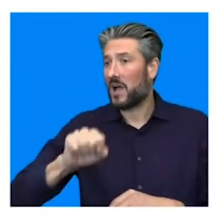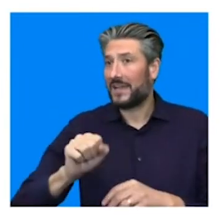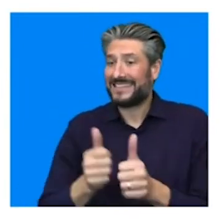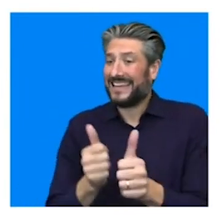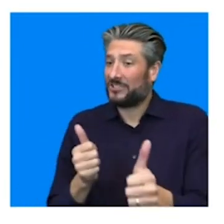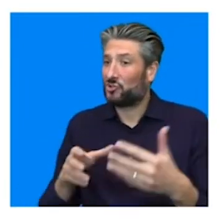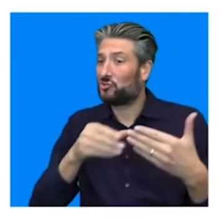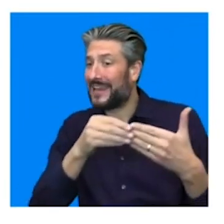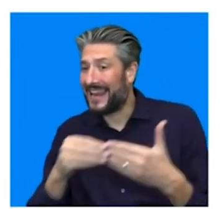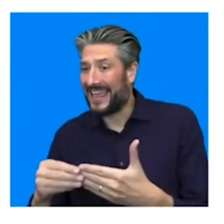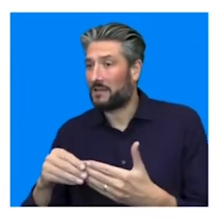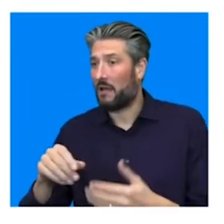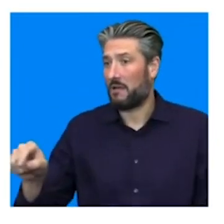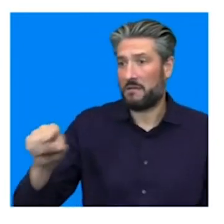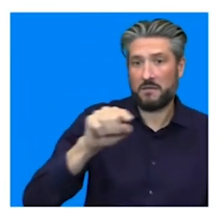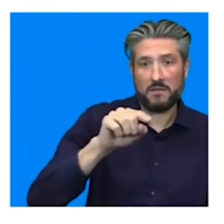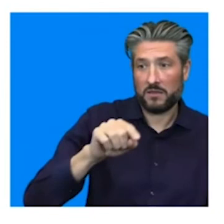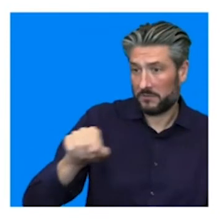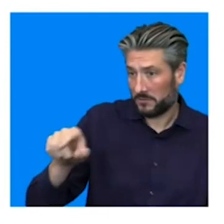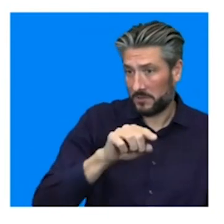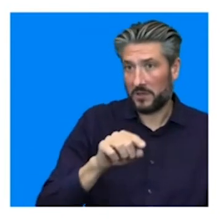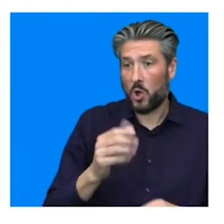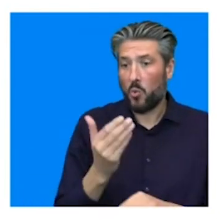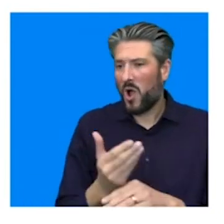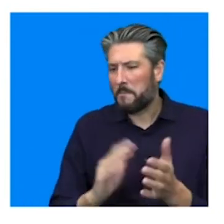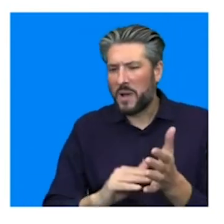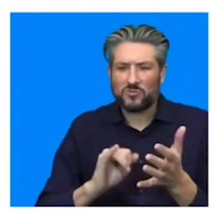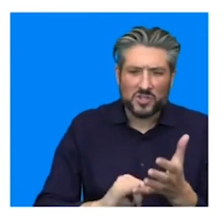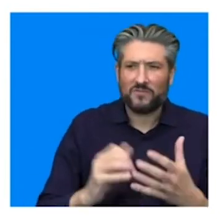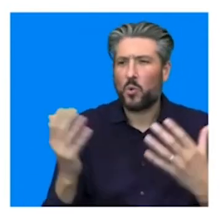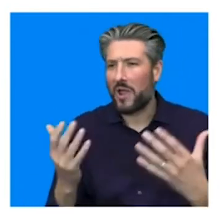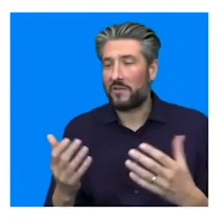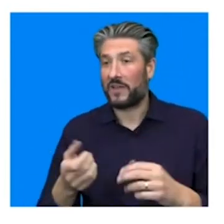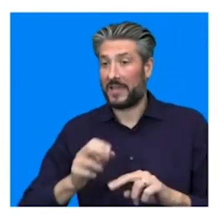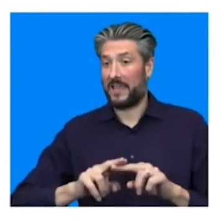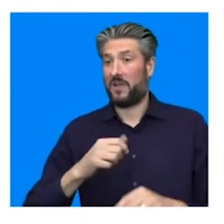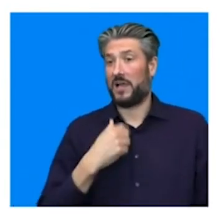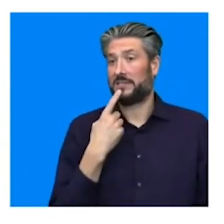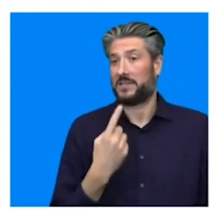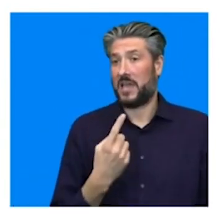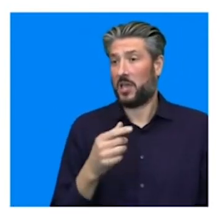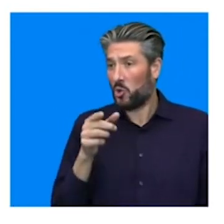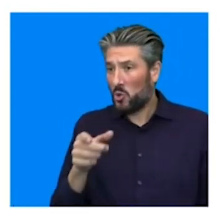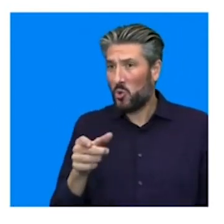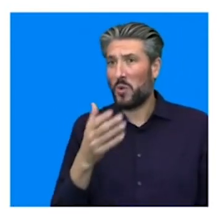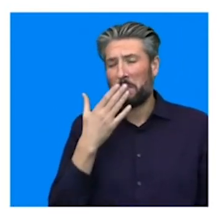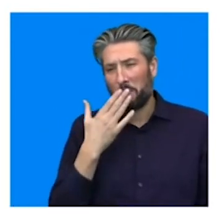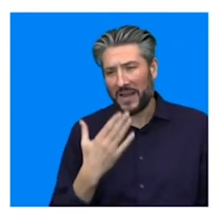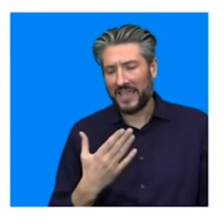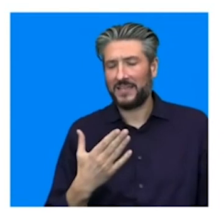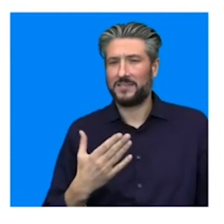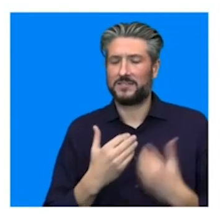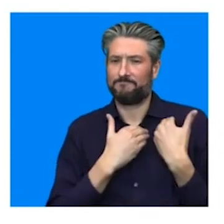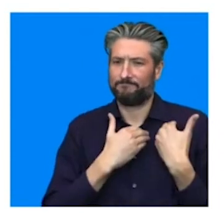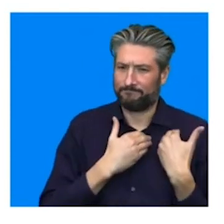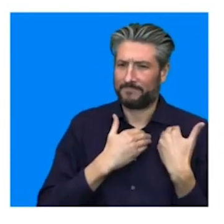the technology leaders working for Microsoft in those industries, to carry accessibility forward, but have an army of people who